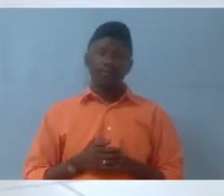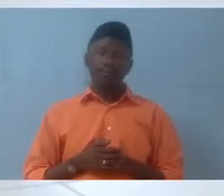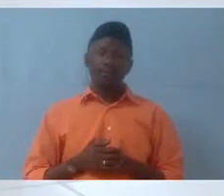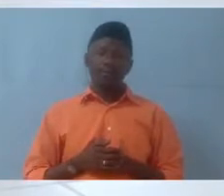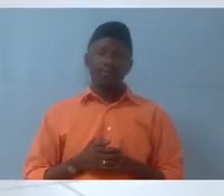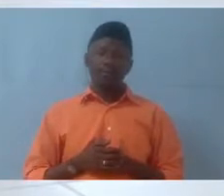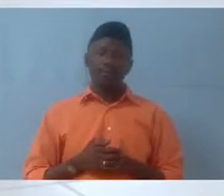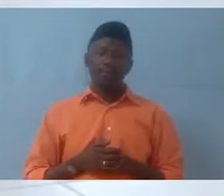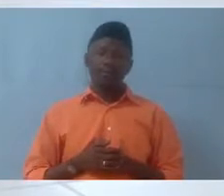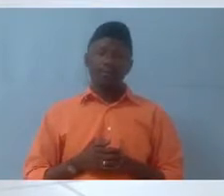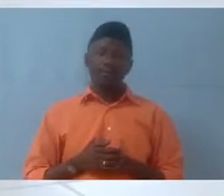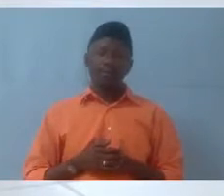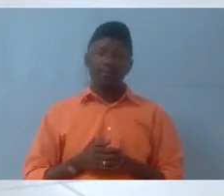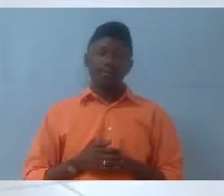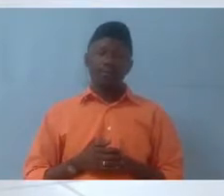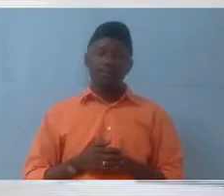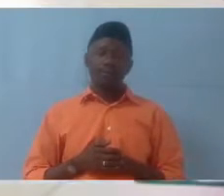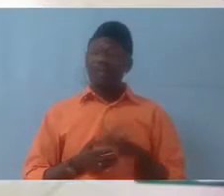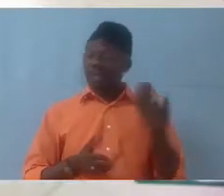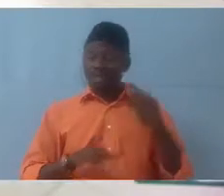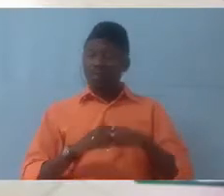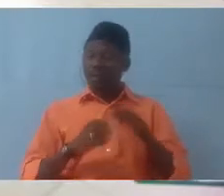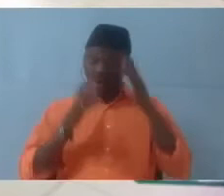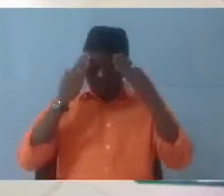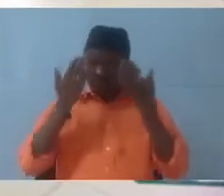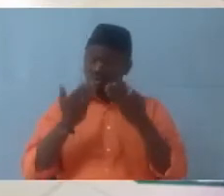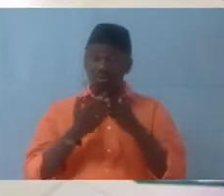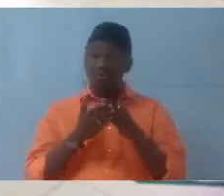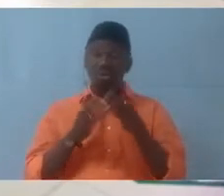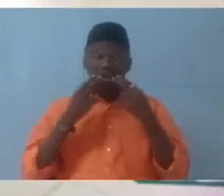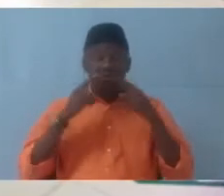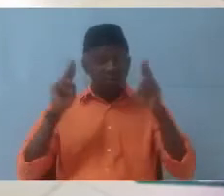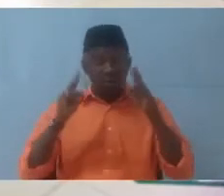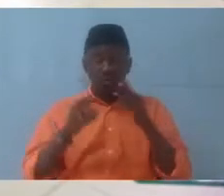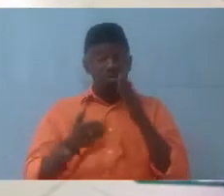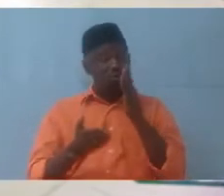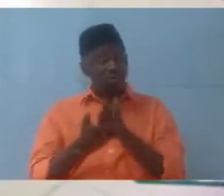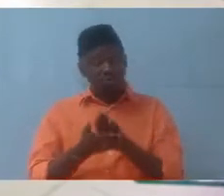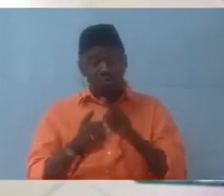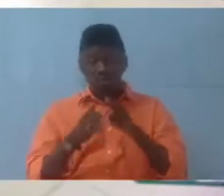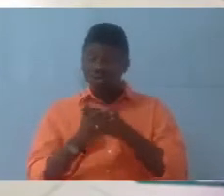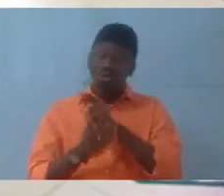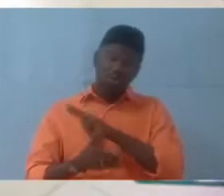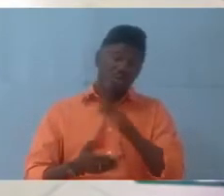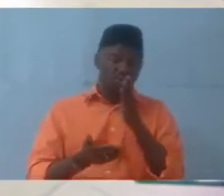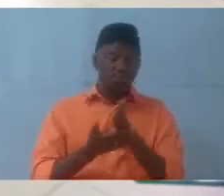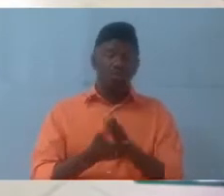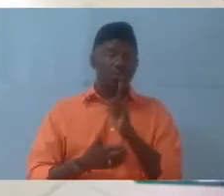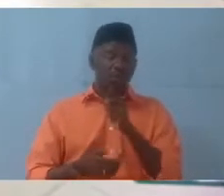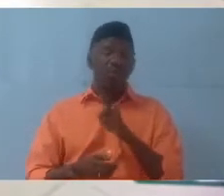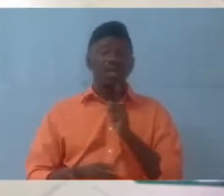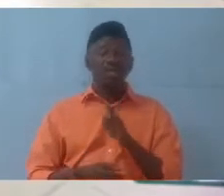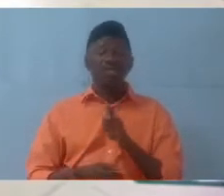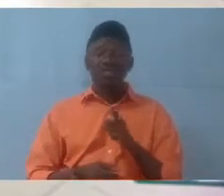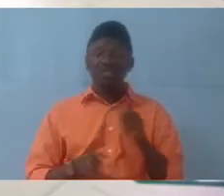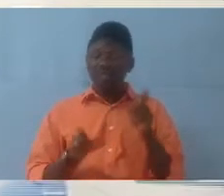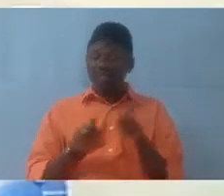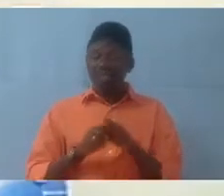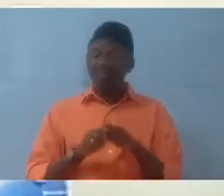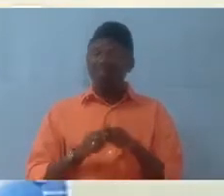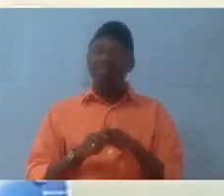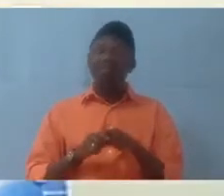I could neither confirm the information nor deny it at the time. Munuma ko deugal nak munuma ko weddi tamen. But that was his position. Way fofu moy nekkon